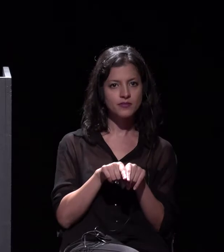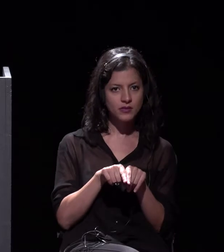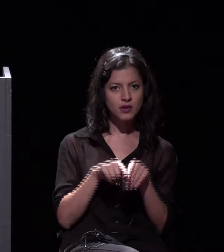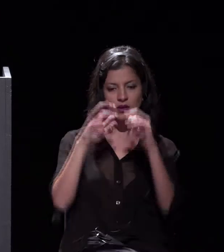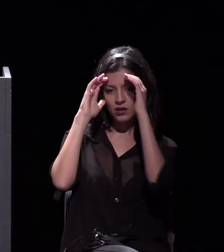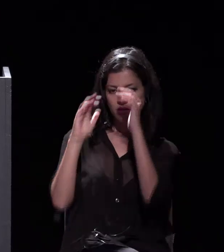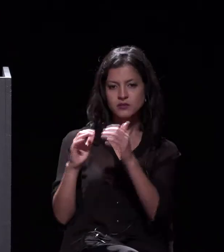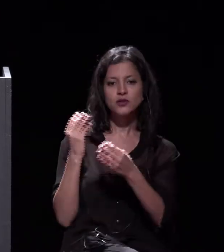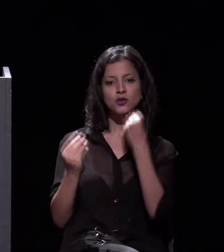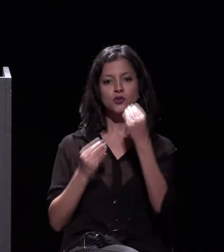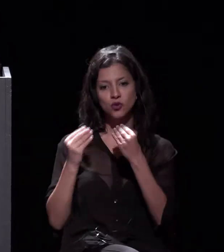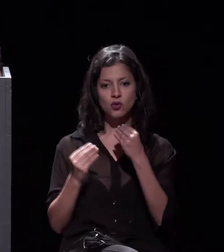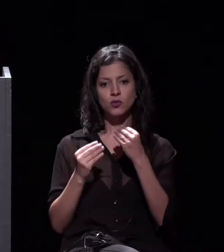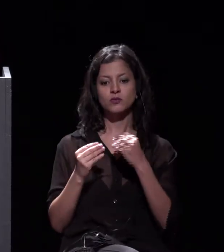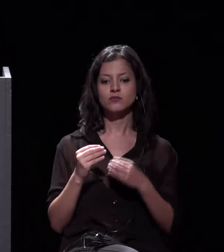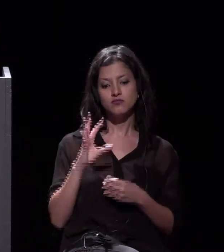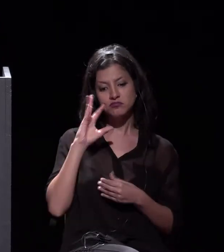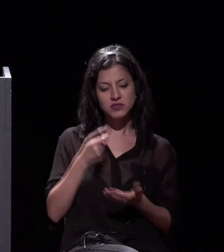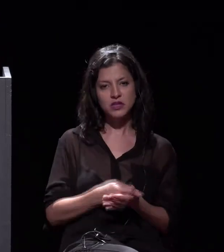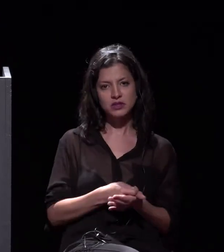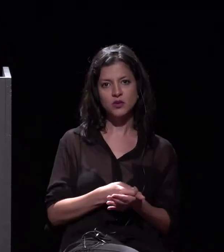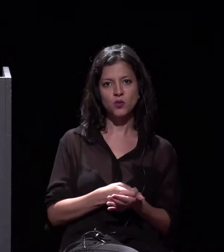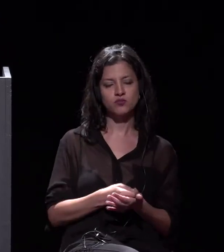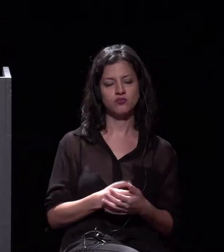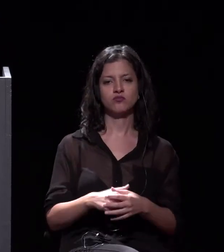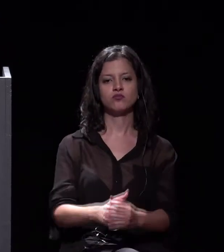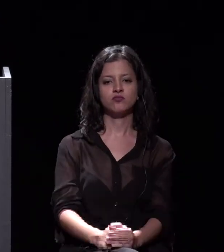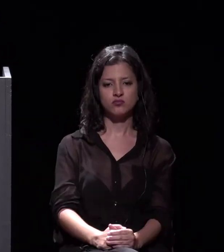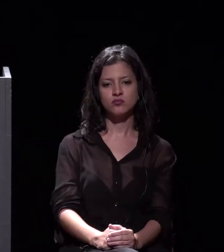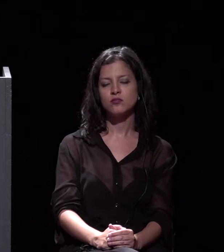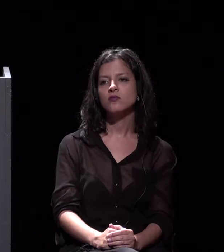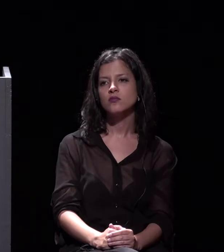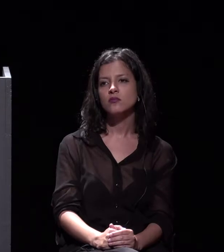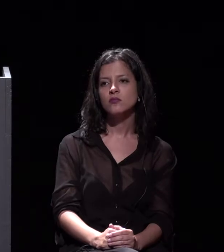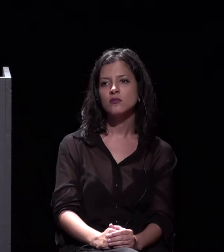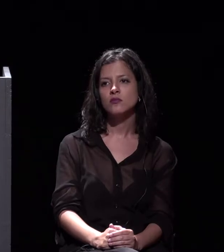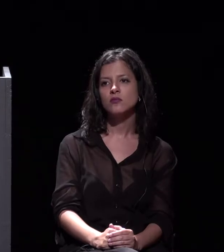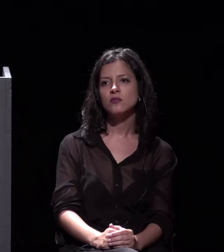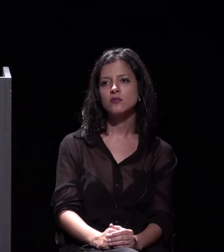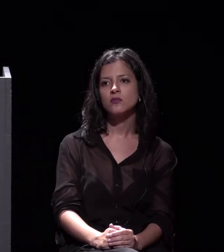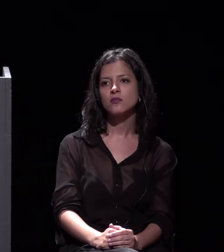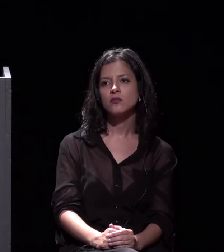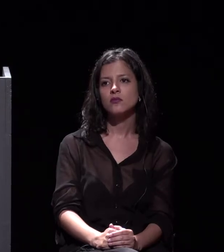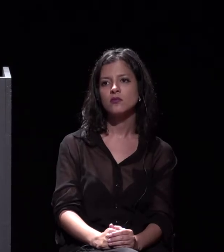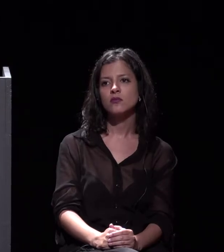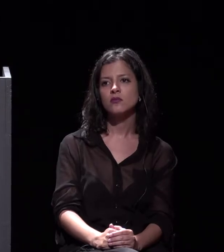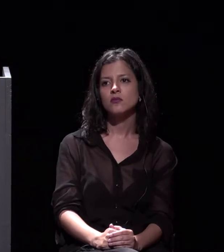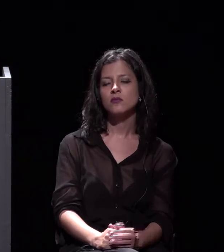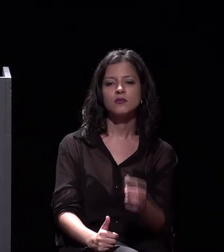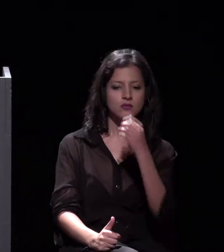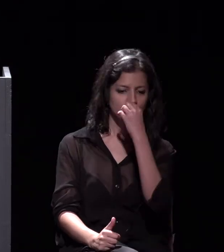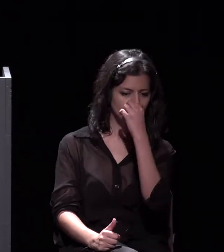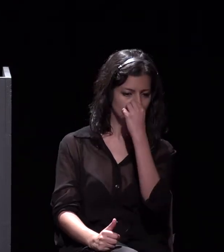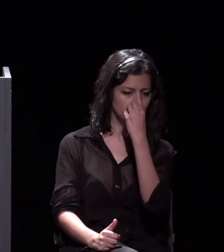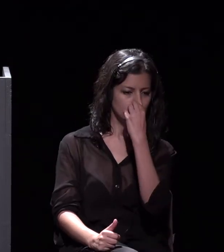making decisions. The Shandani was largely constructed alongside the Zapotec community in Santa Ana, and if